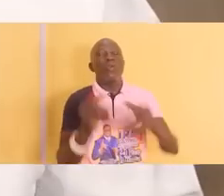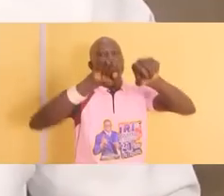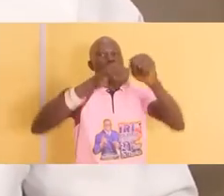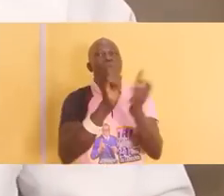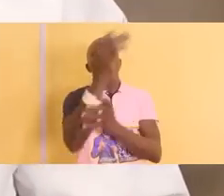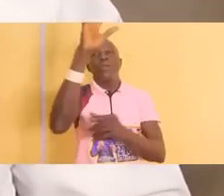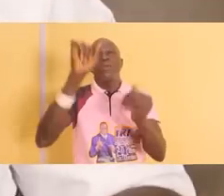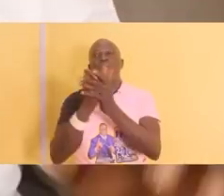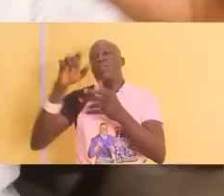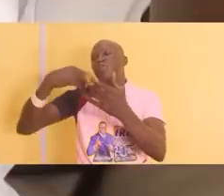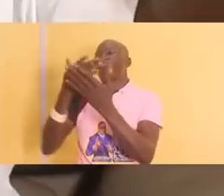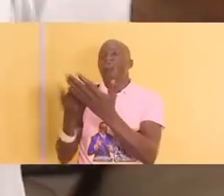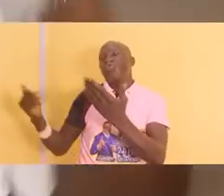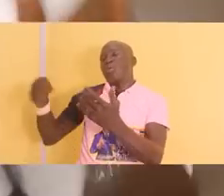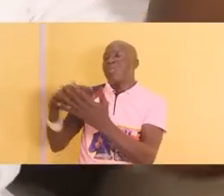introduce